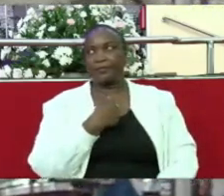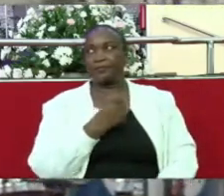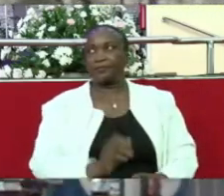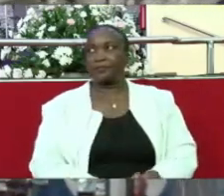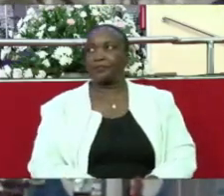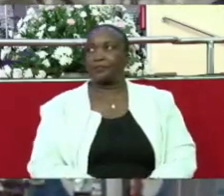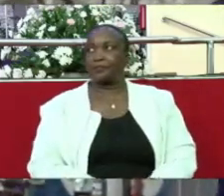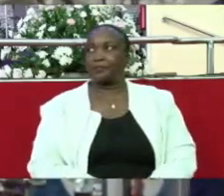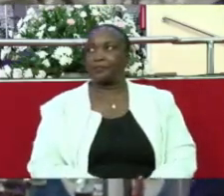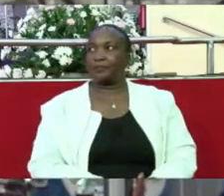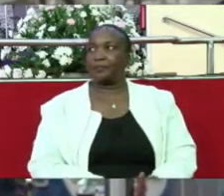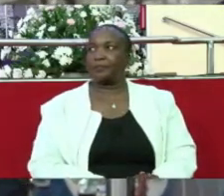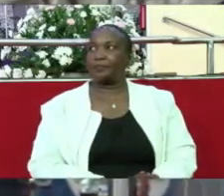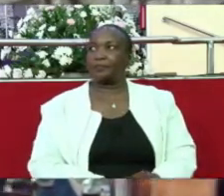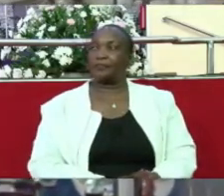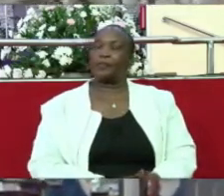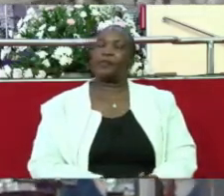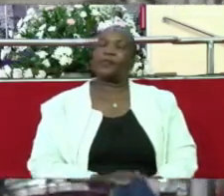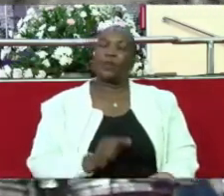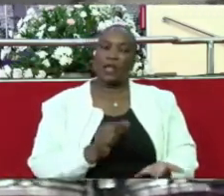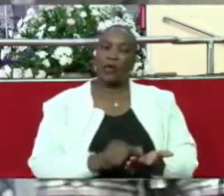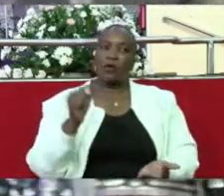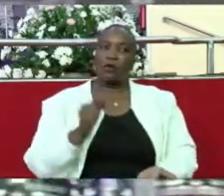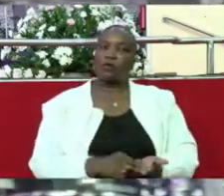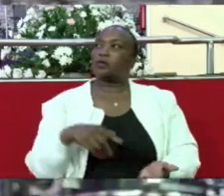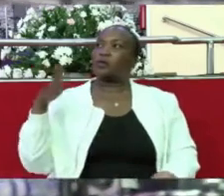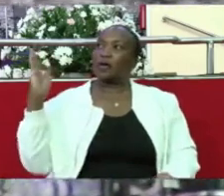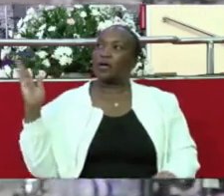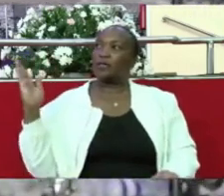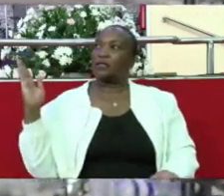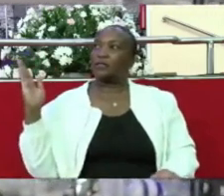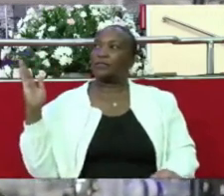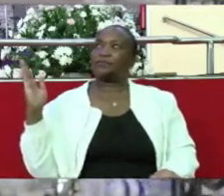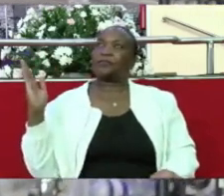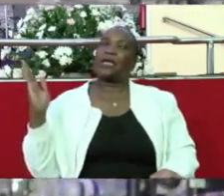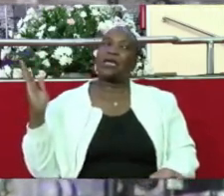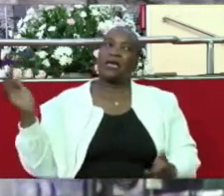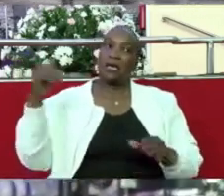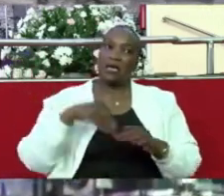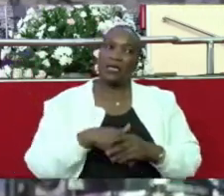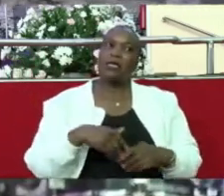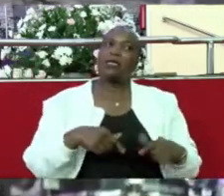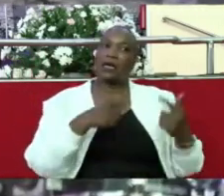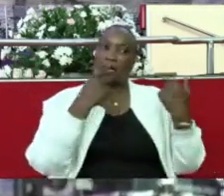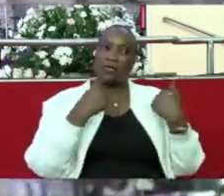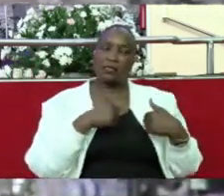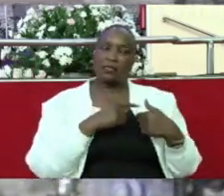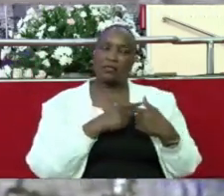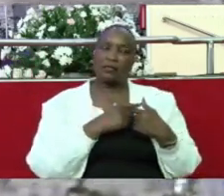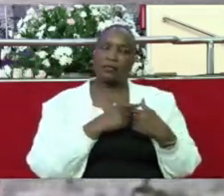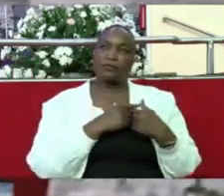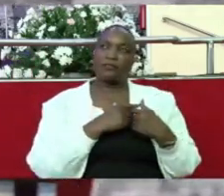you? God, by his grace, when the grace of God indwells you, then nothing can